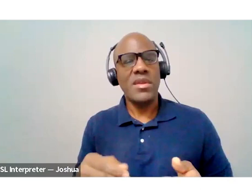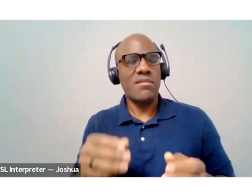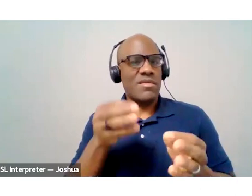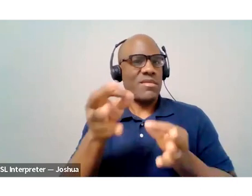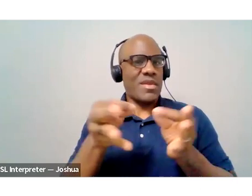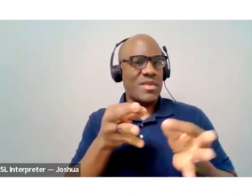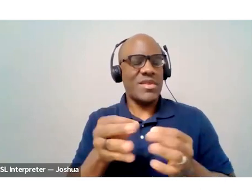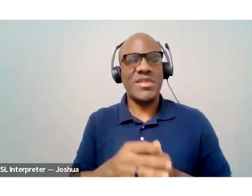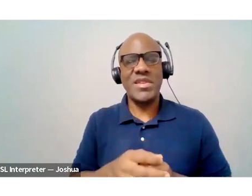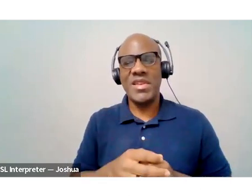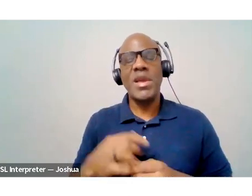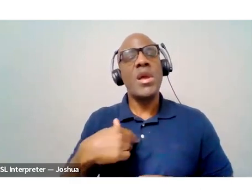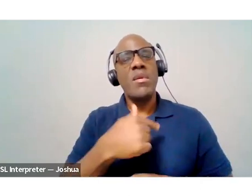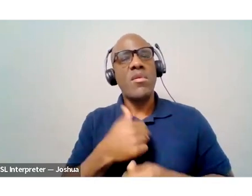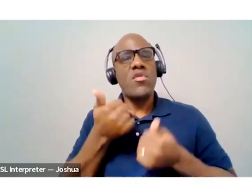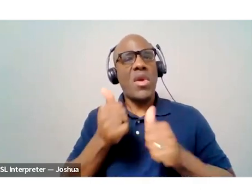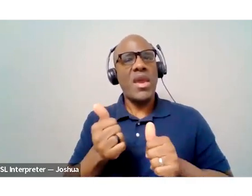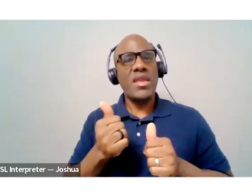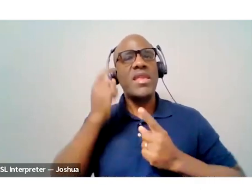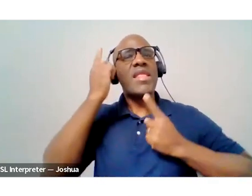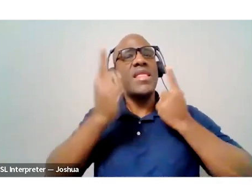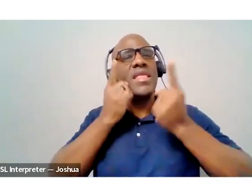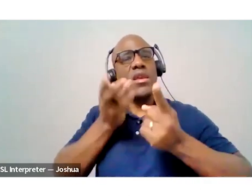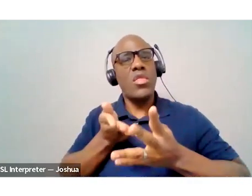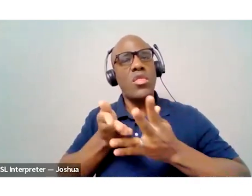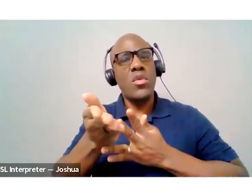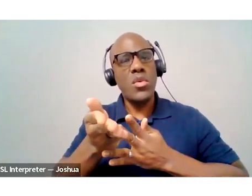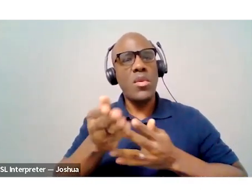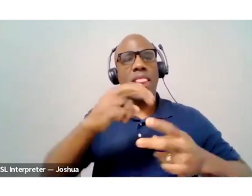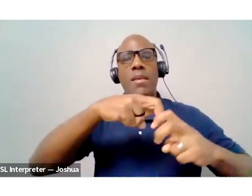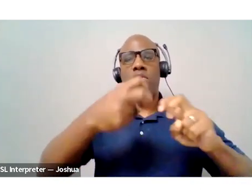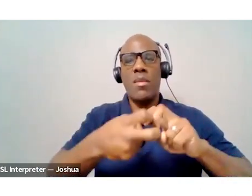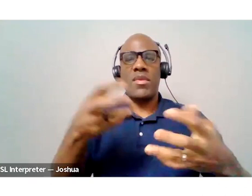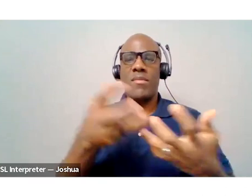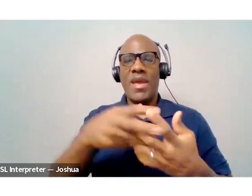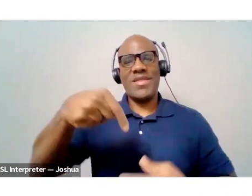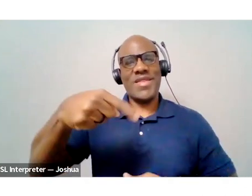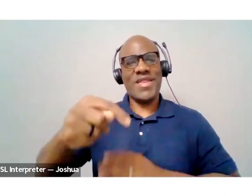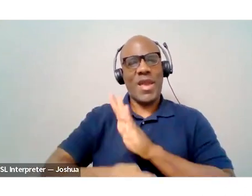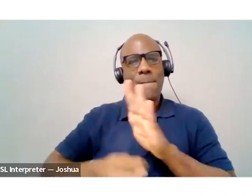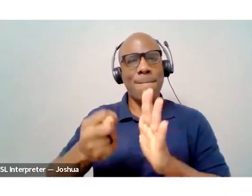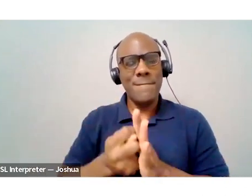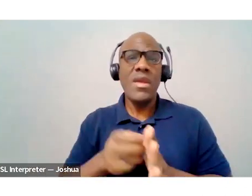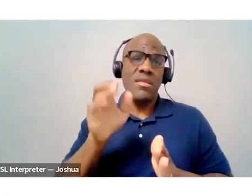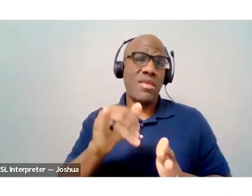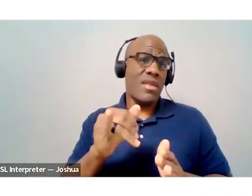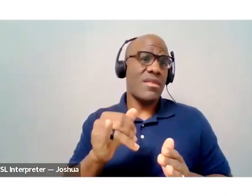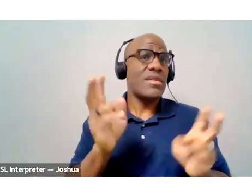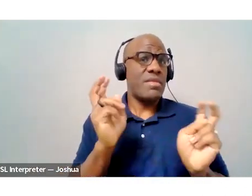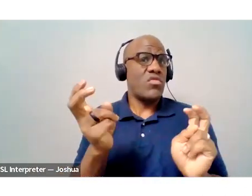how to think through not just the problem of the era, which has been an issue or